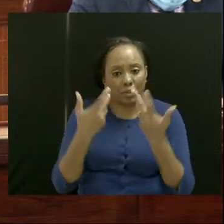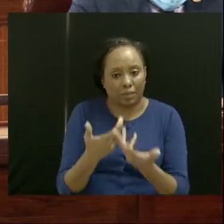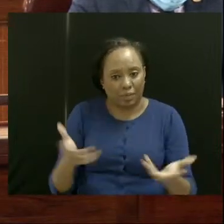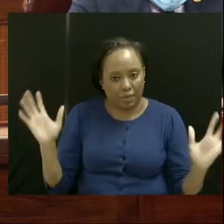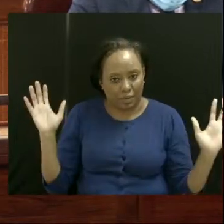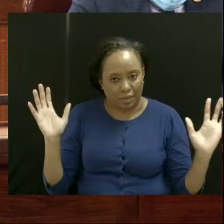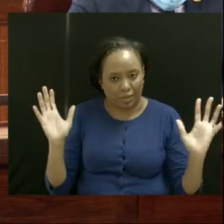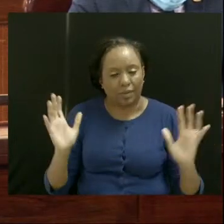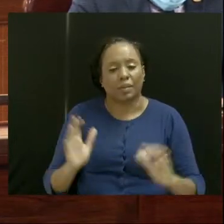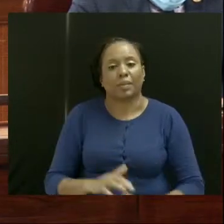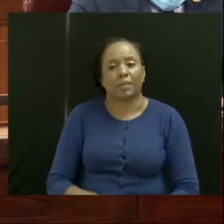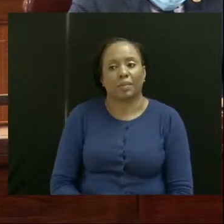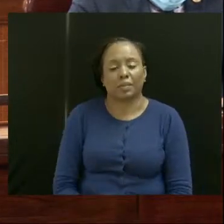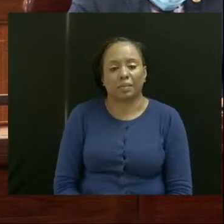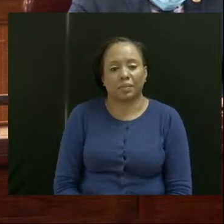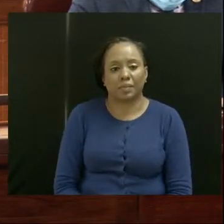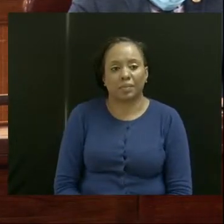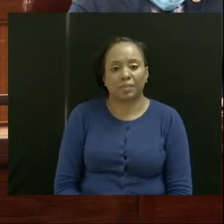Mr. Speaker,